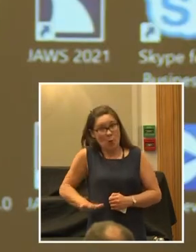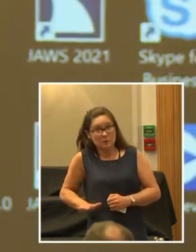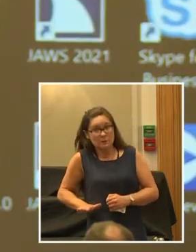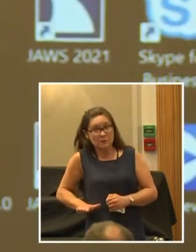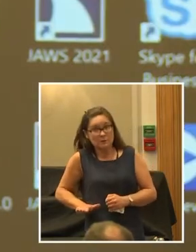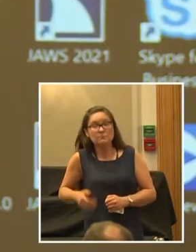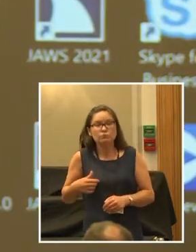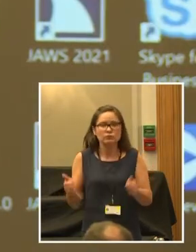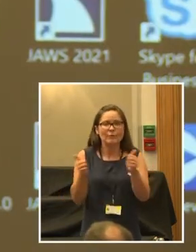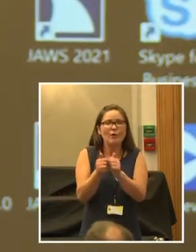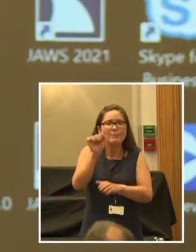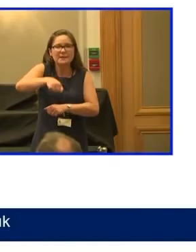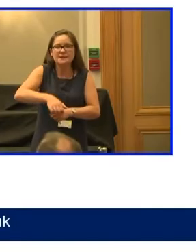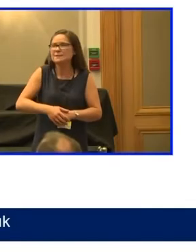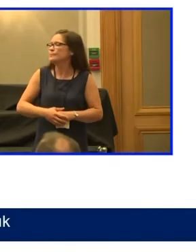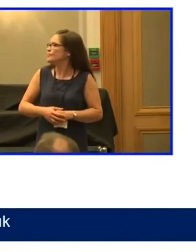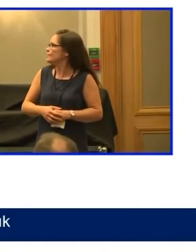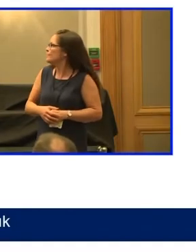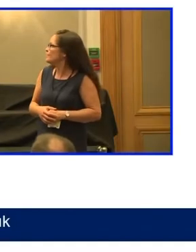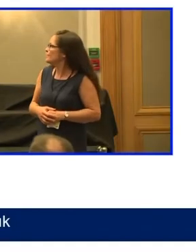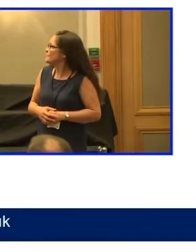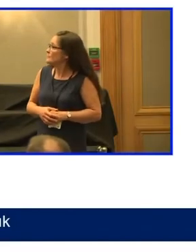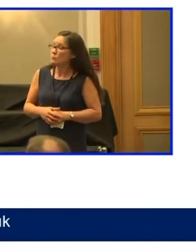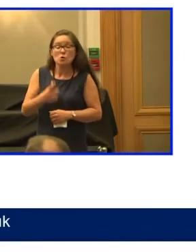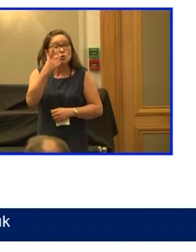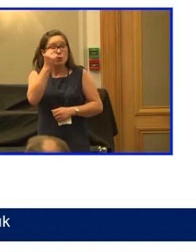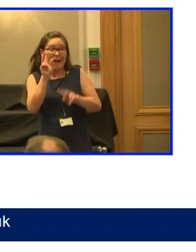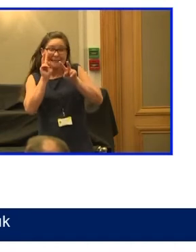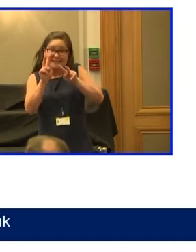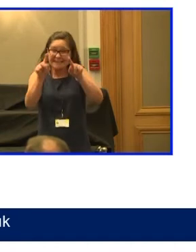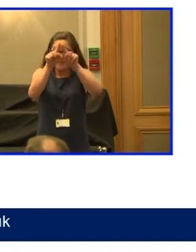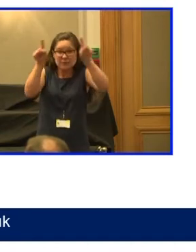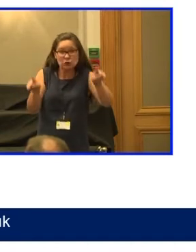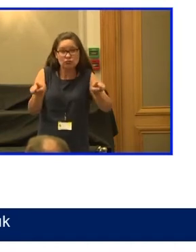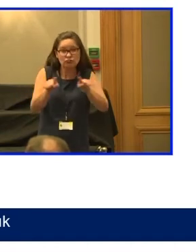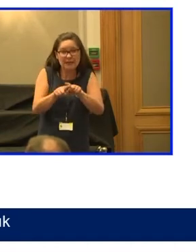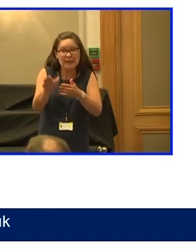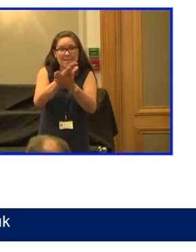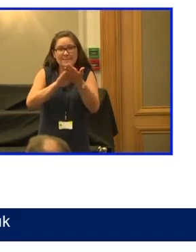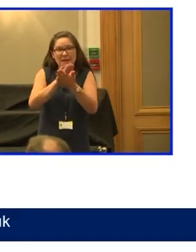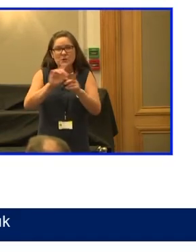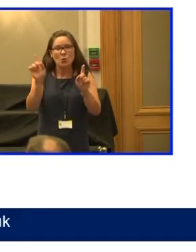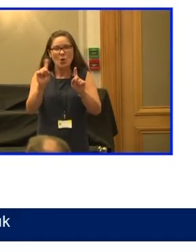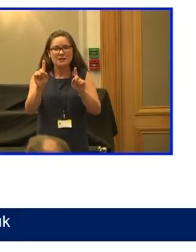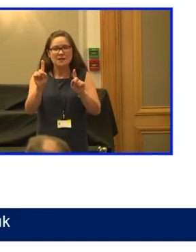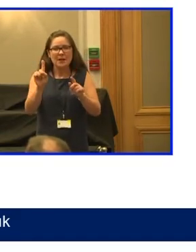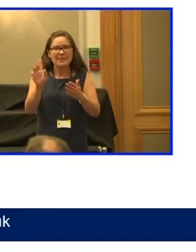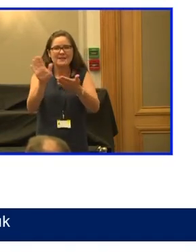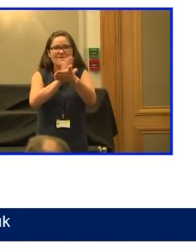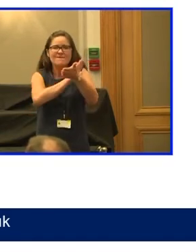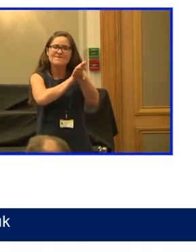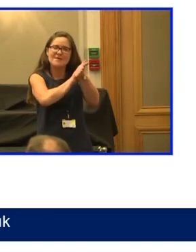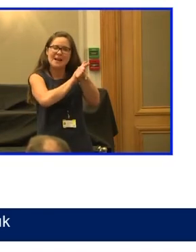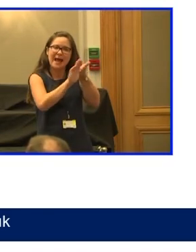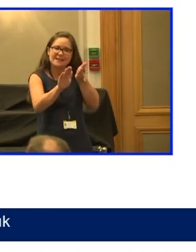We confirm and say yes. For those that you can see the screen, what it's actually done is it's created a flat, matte, black